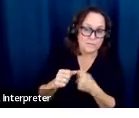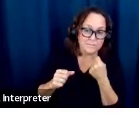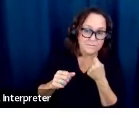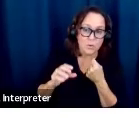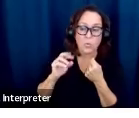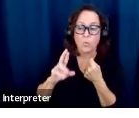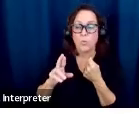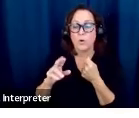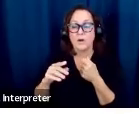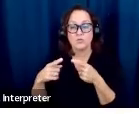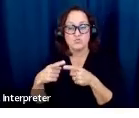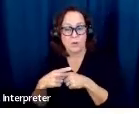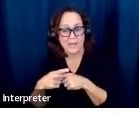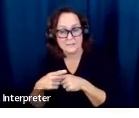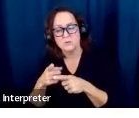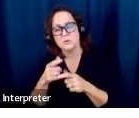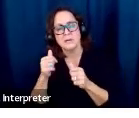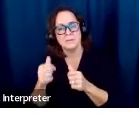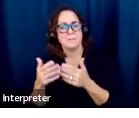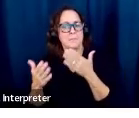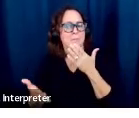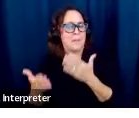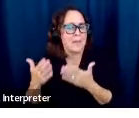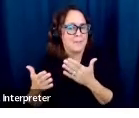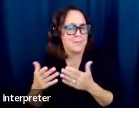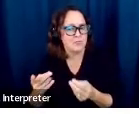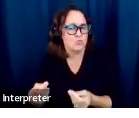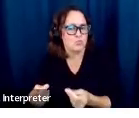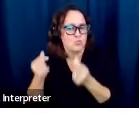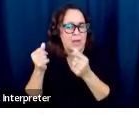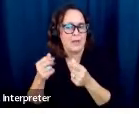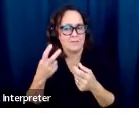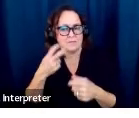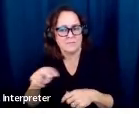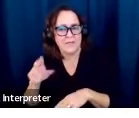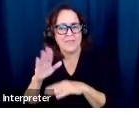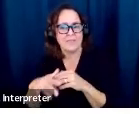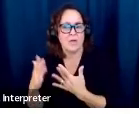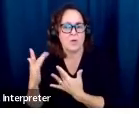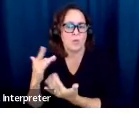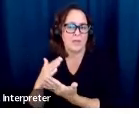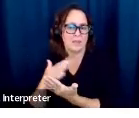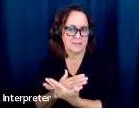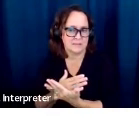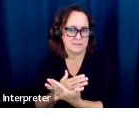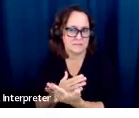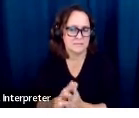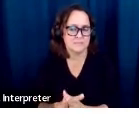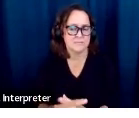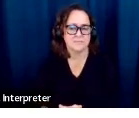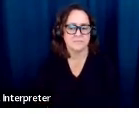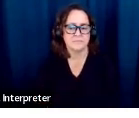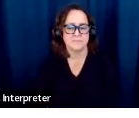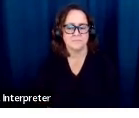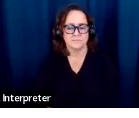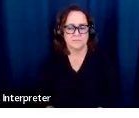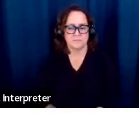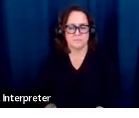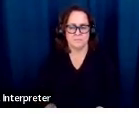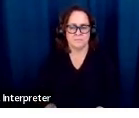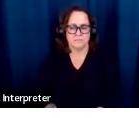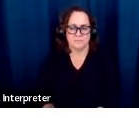you may be able to receive services right away on the IDD waiver rather than waiting on the waiting list.